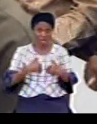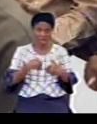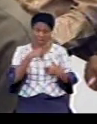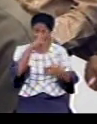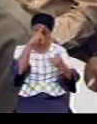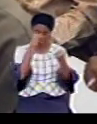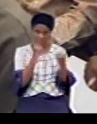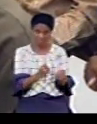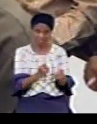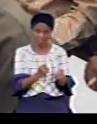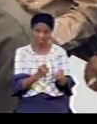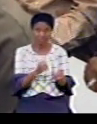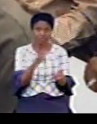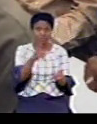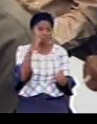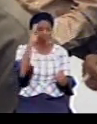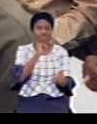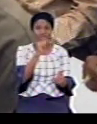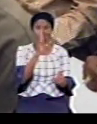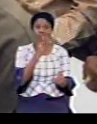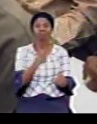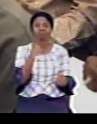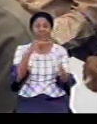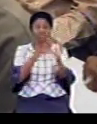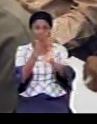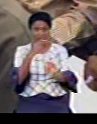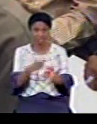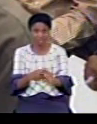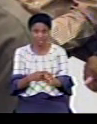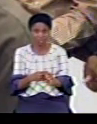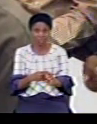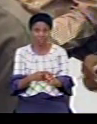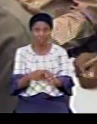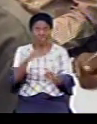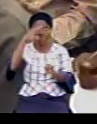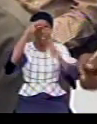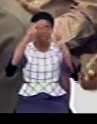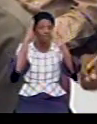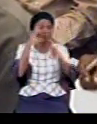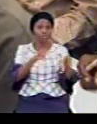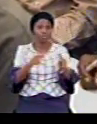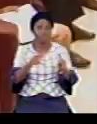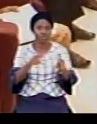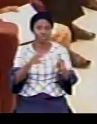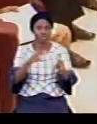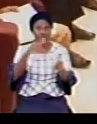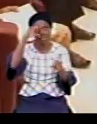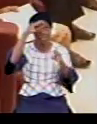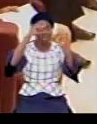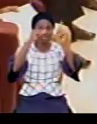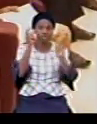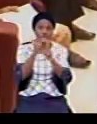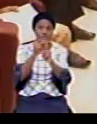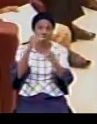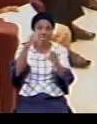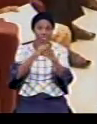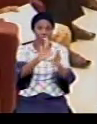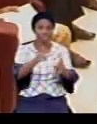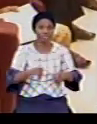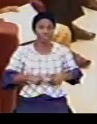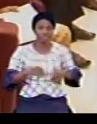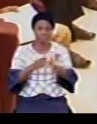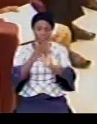be disappointed. He will do and fulfill his word in your life in Jesus'